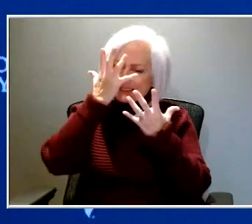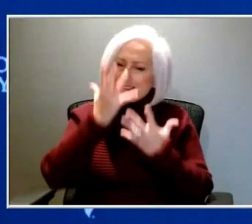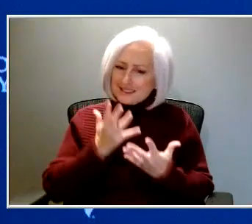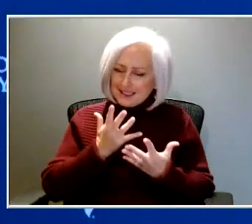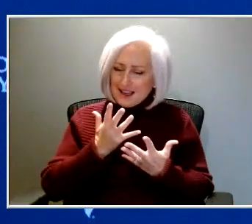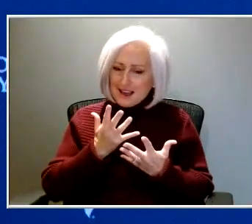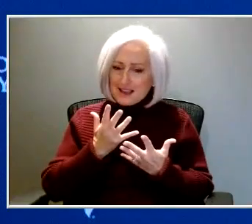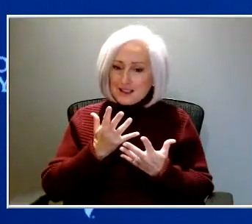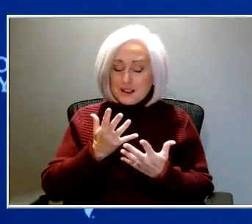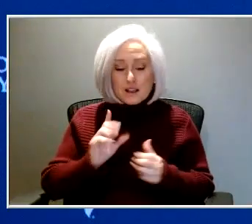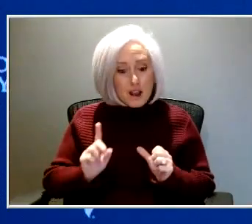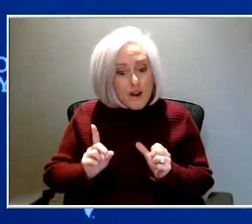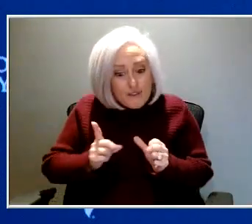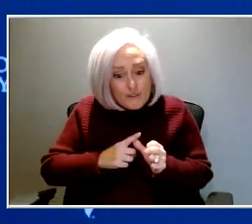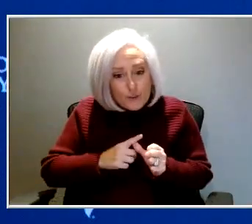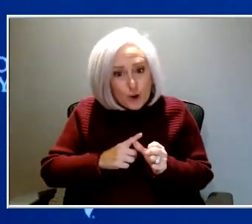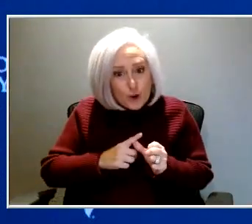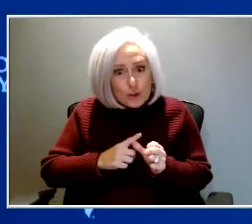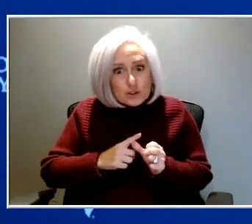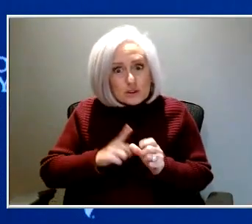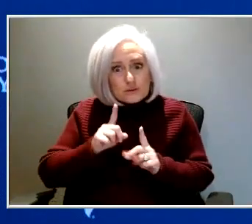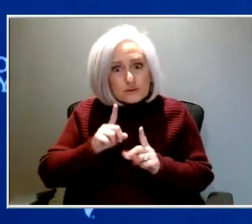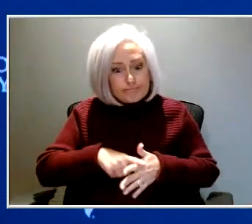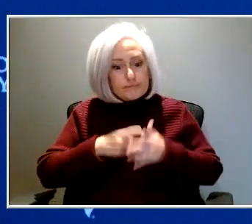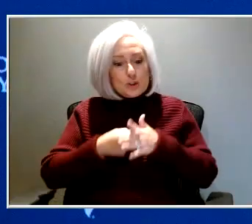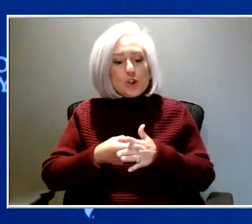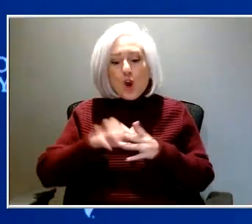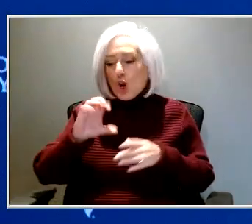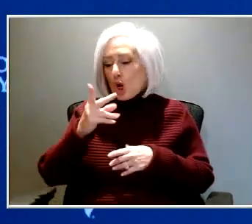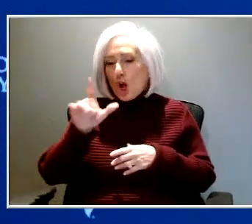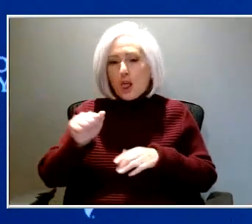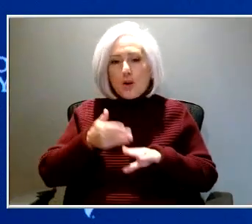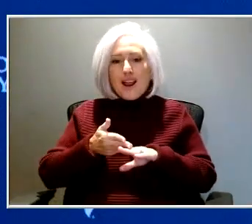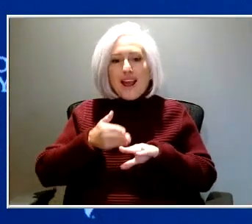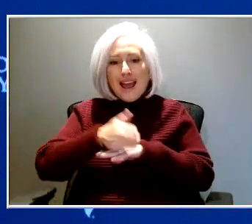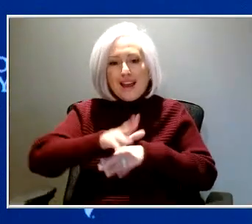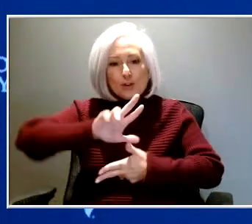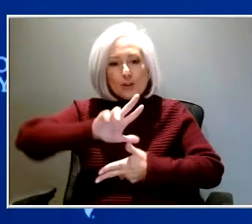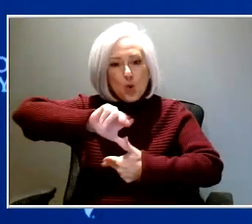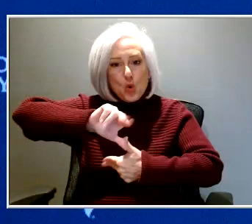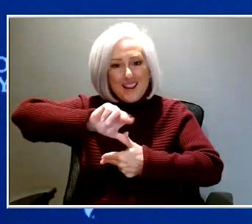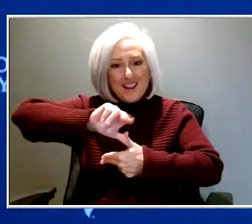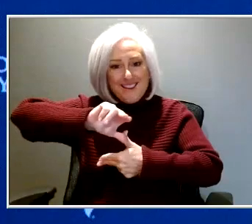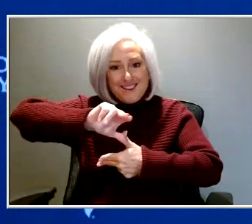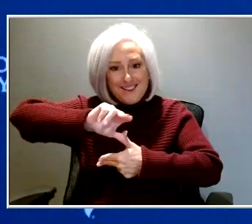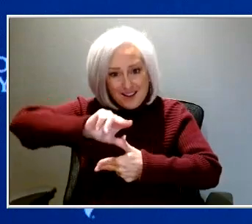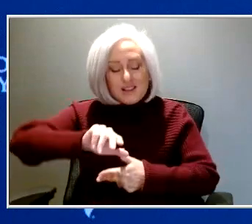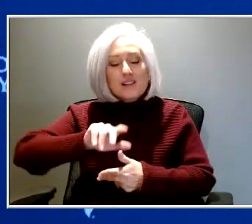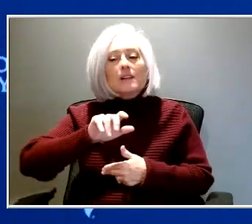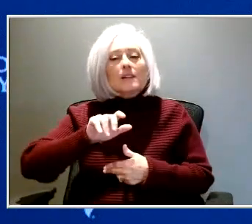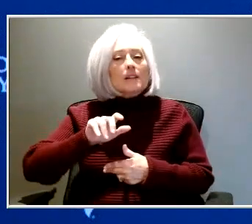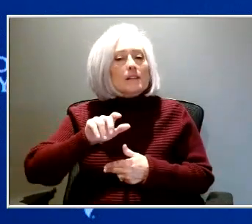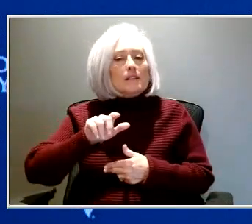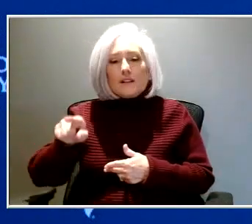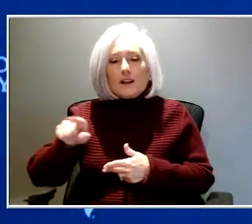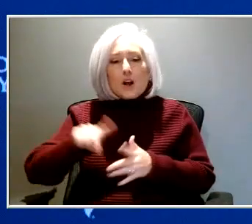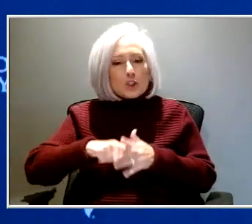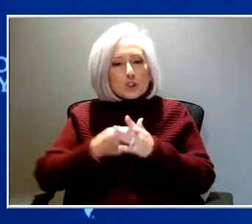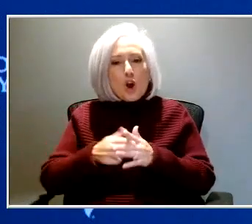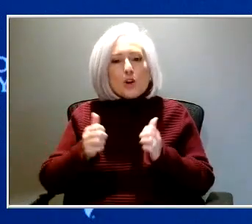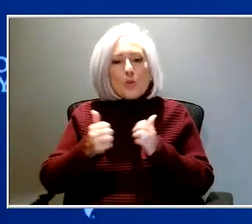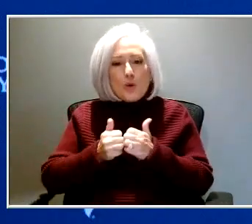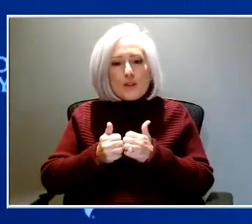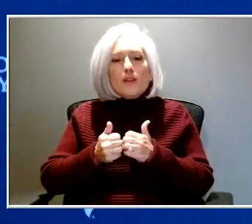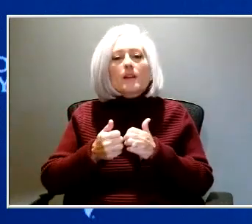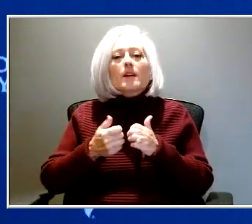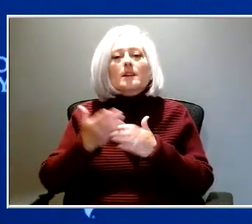had their outbreak after the hurricane. I think that the outbreak was started by some of the aid workers that came in.